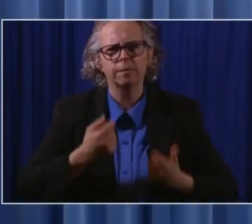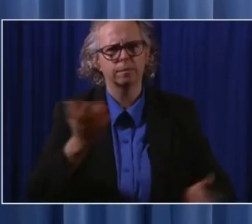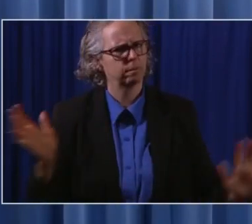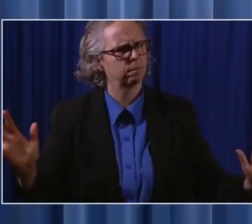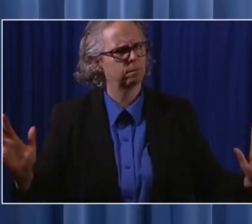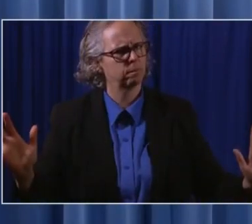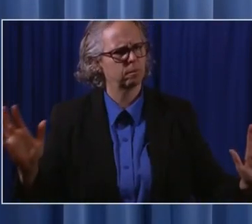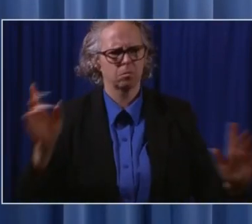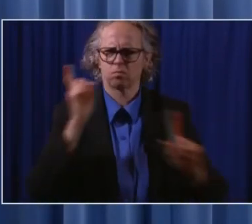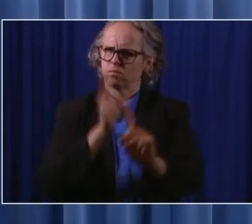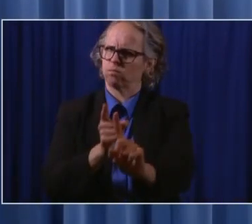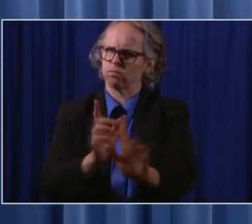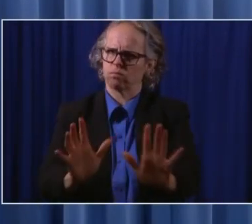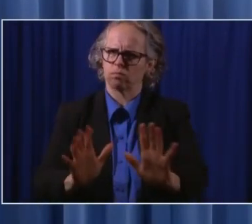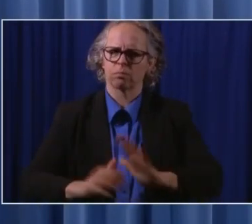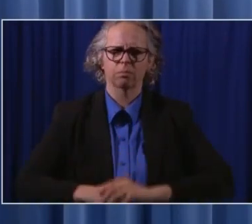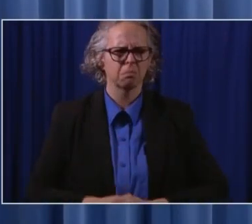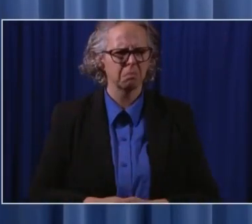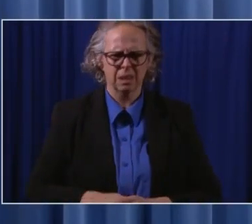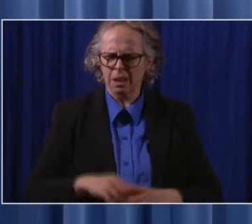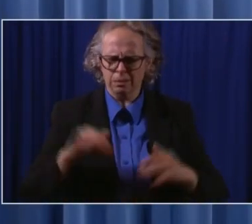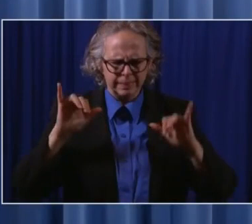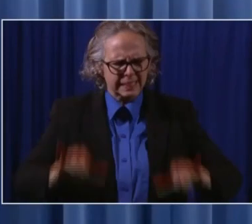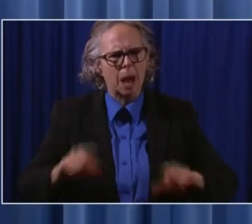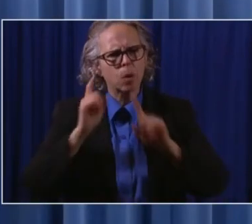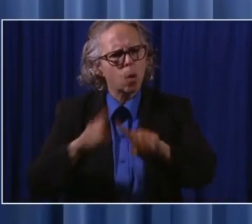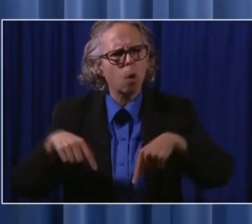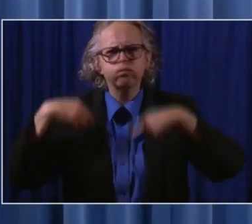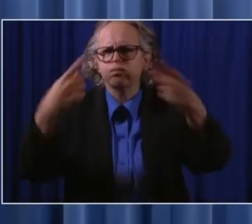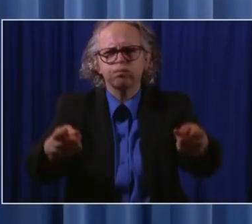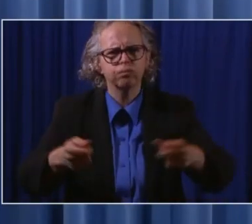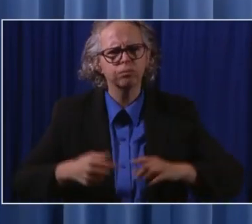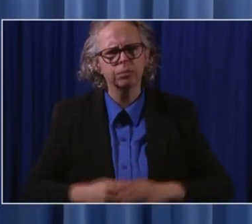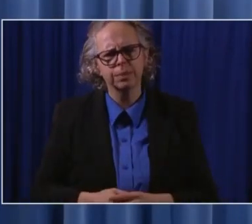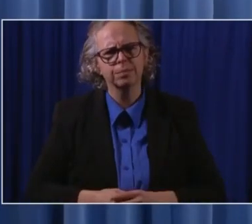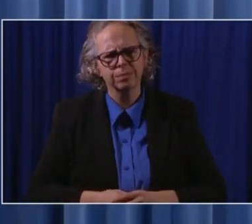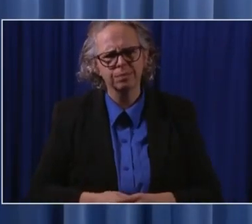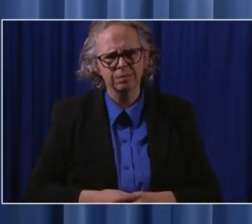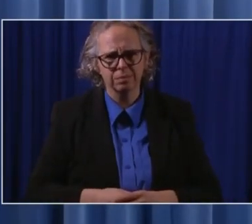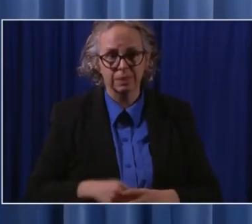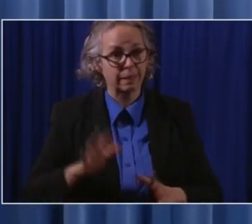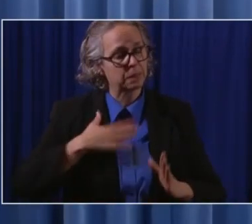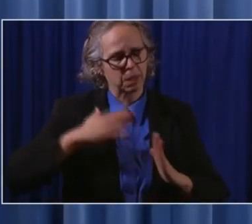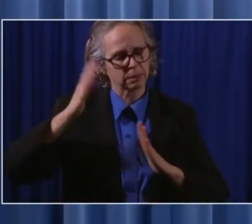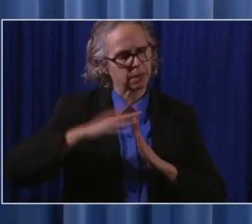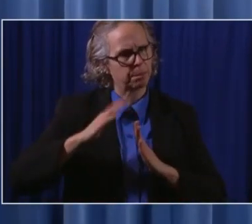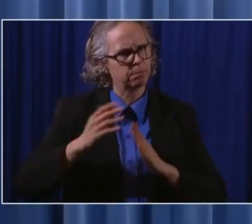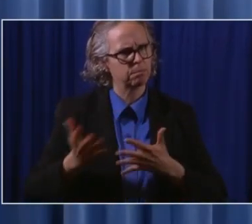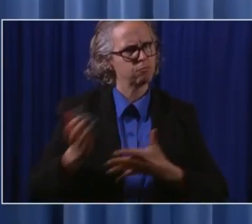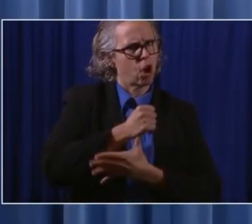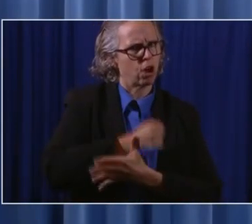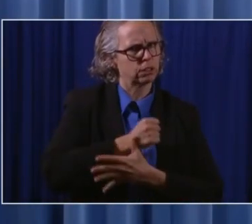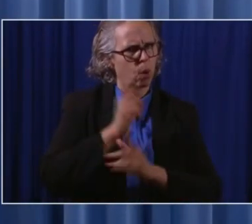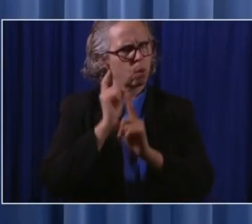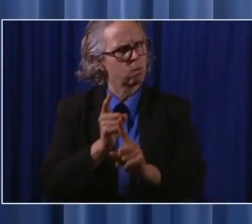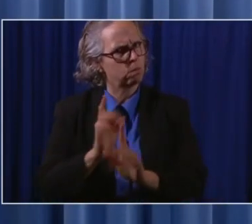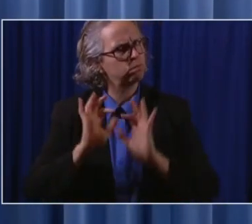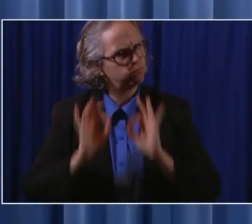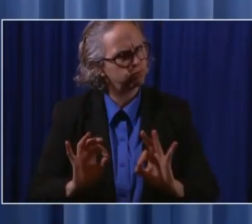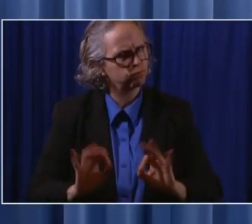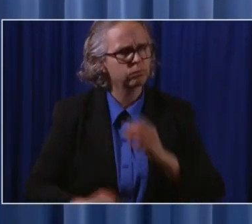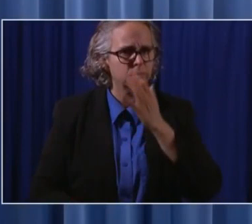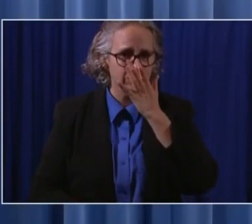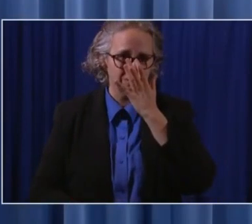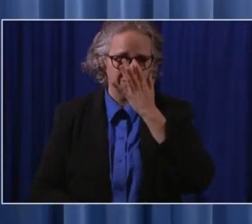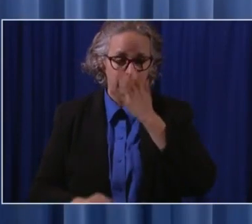been doing. So that's number one, and that would come under, our hospitals not